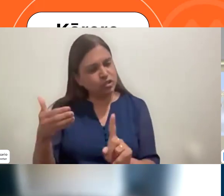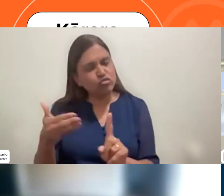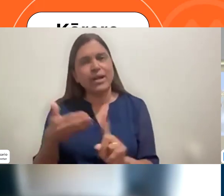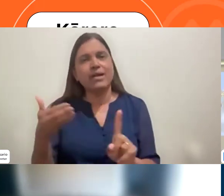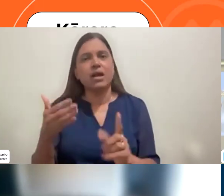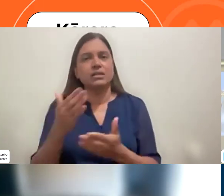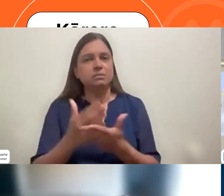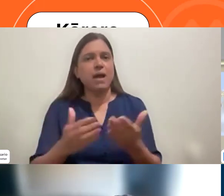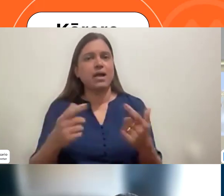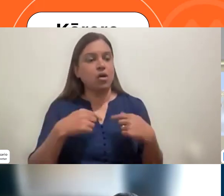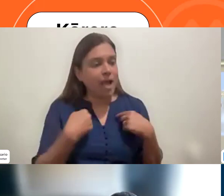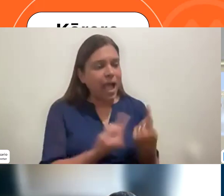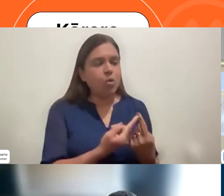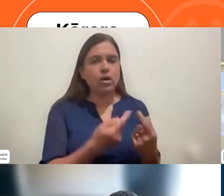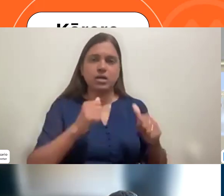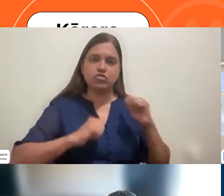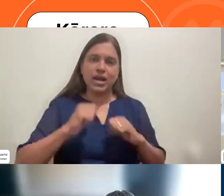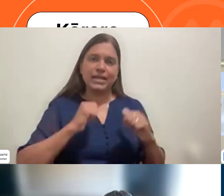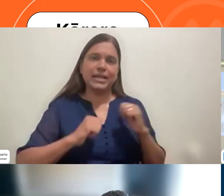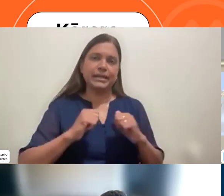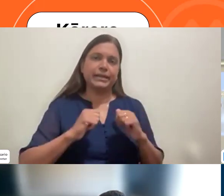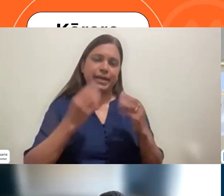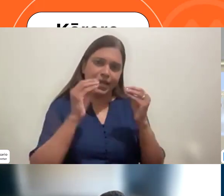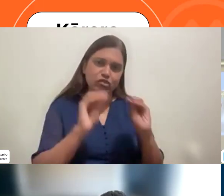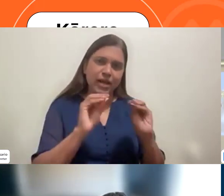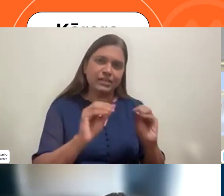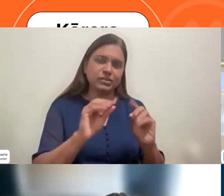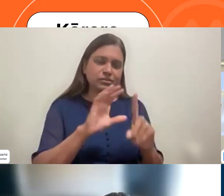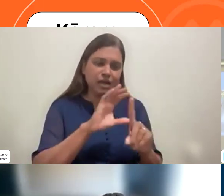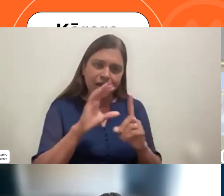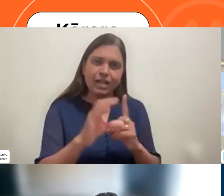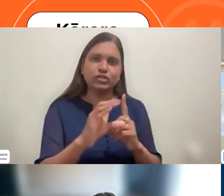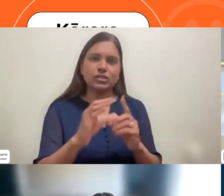training, education, culture, and processes.